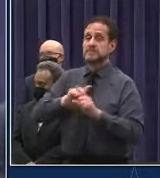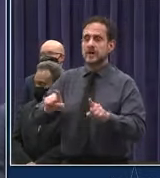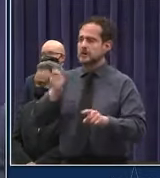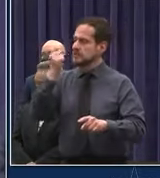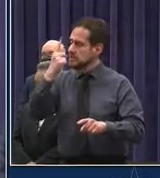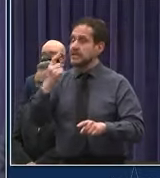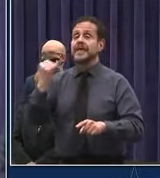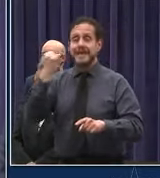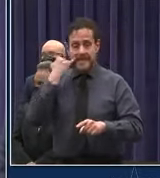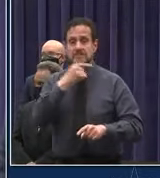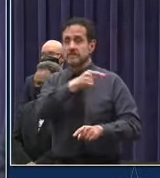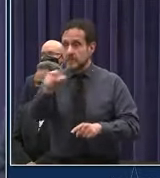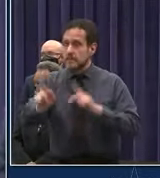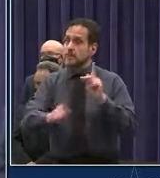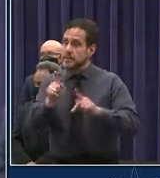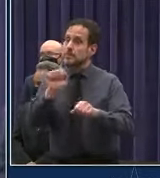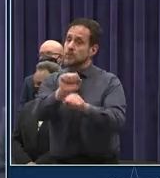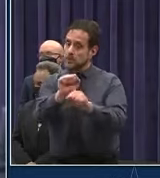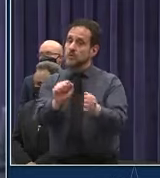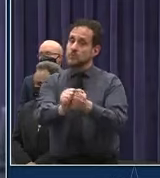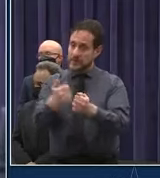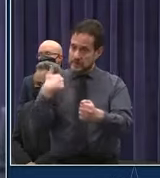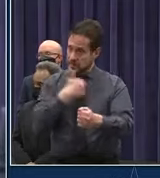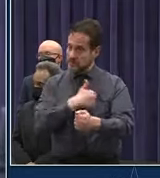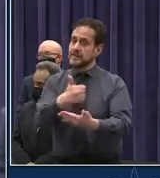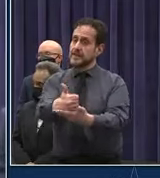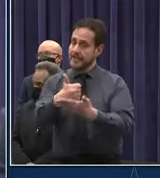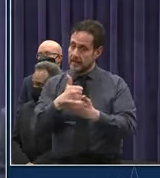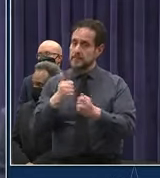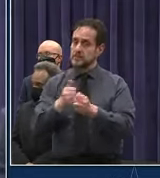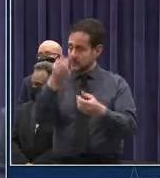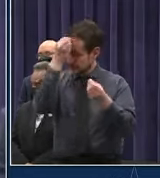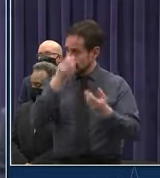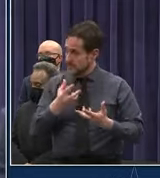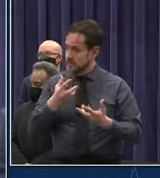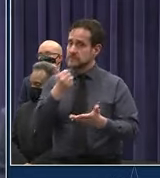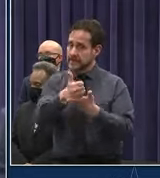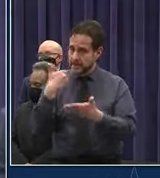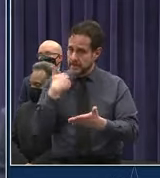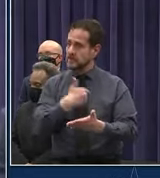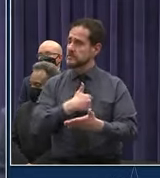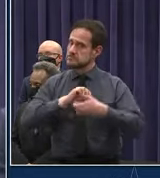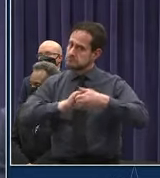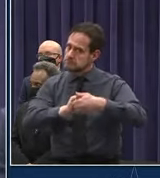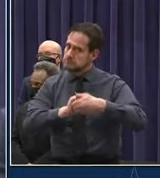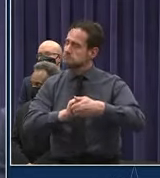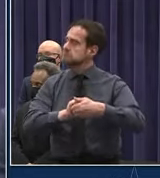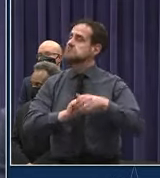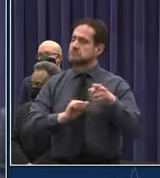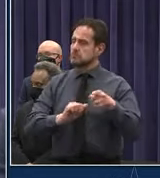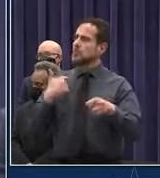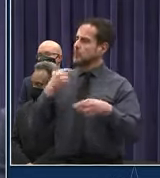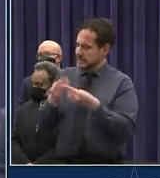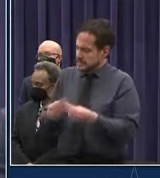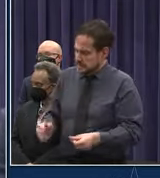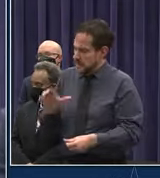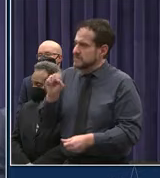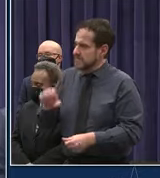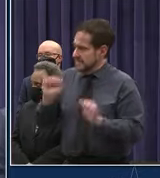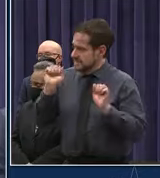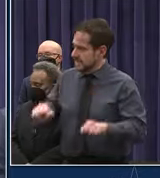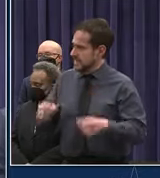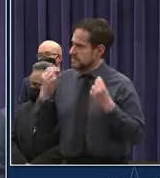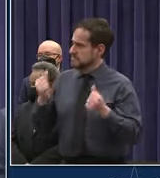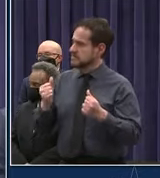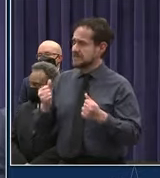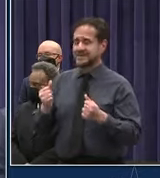communities where people cooperate. Things go faster in the investigation. Where they don't, it's much more challenging for us. That's